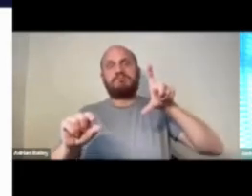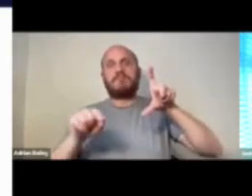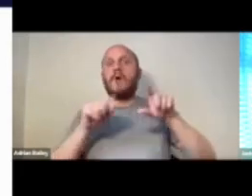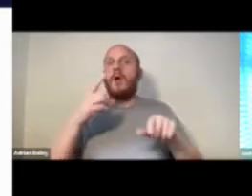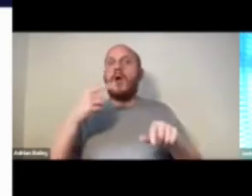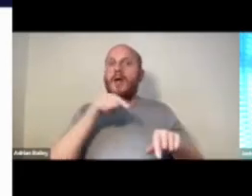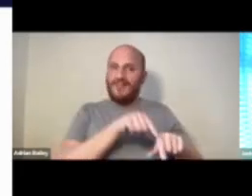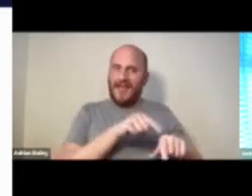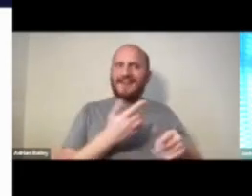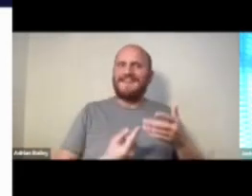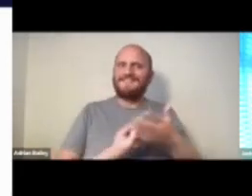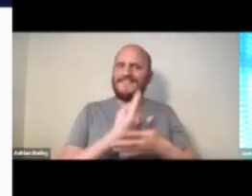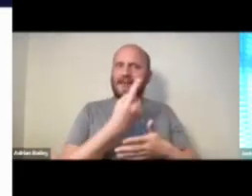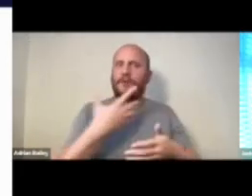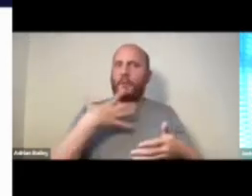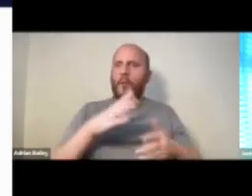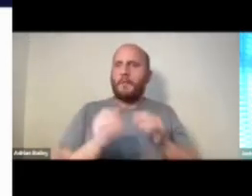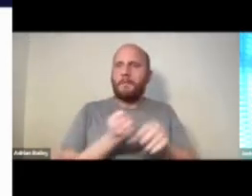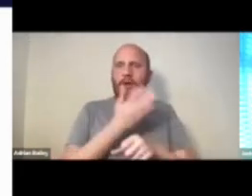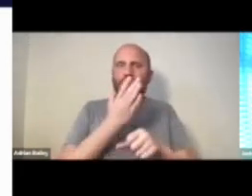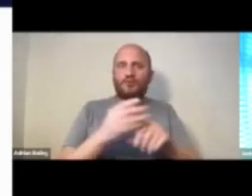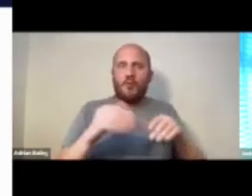surveys at the more popular event.